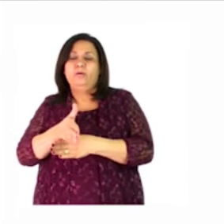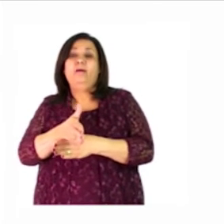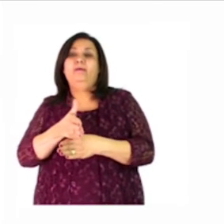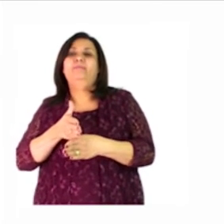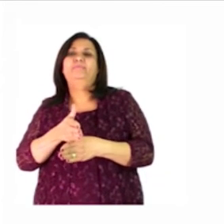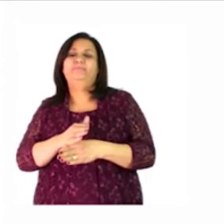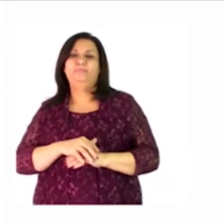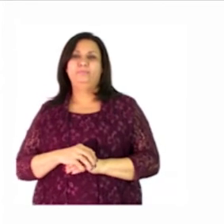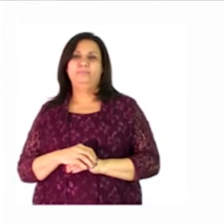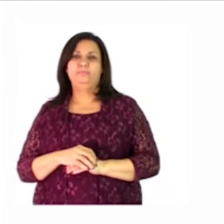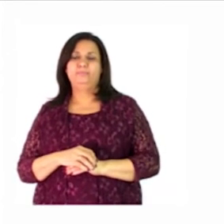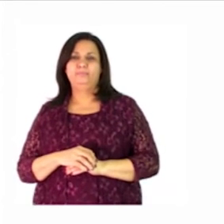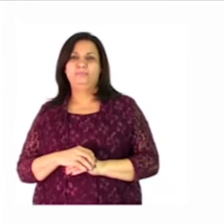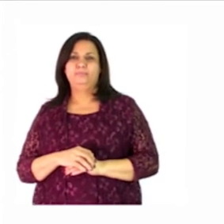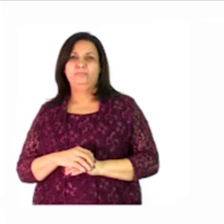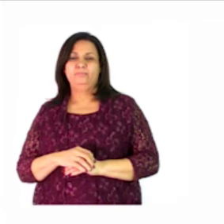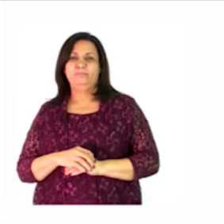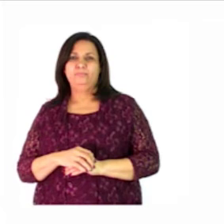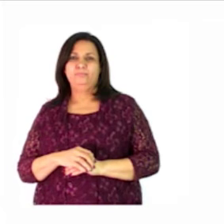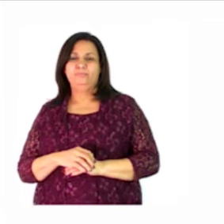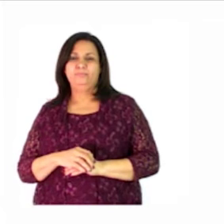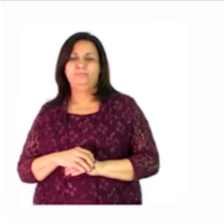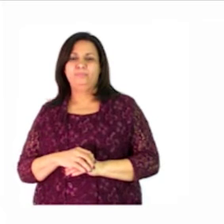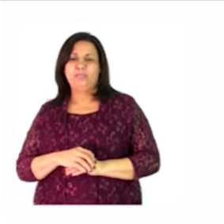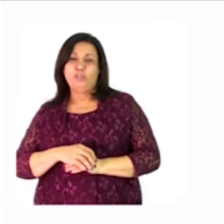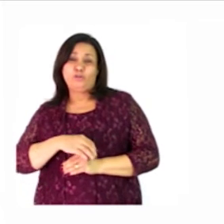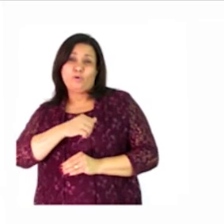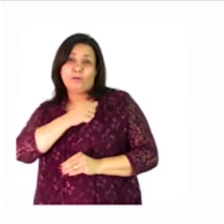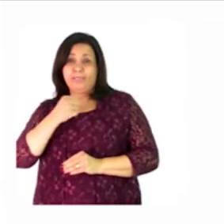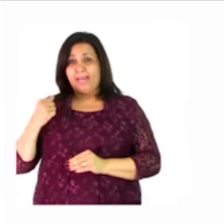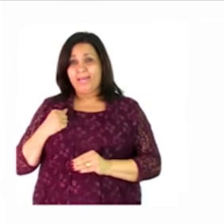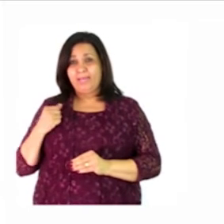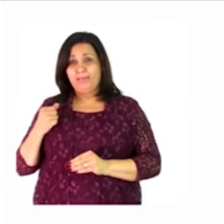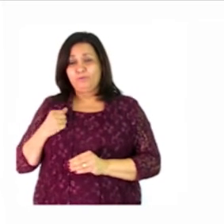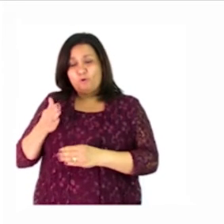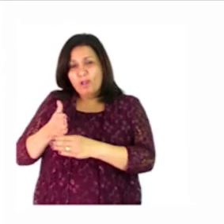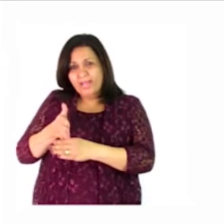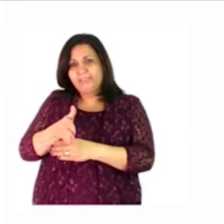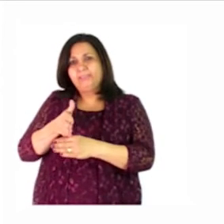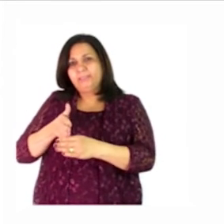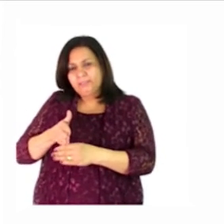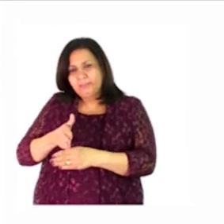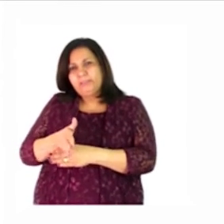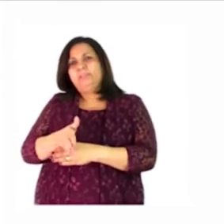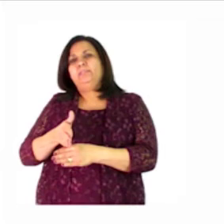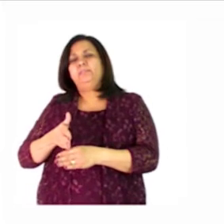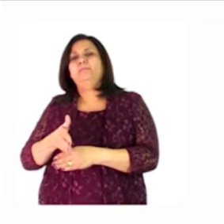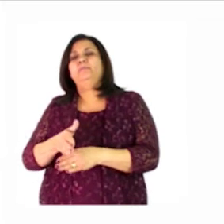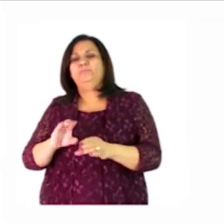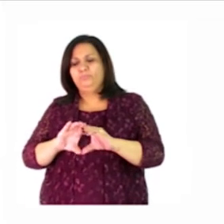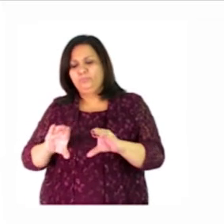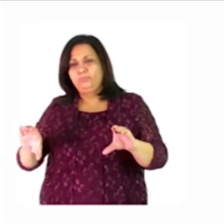sharp. Daddies usually use it for cutting wood, cutting down trees, and